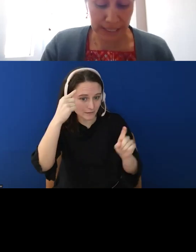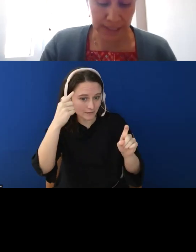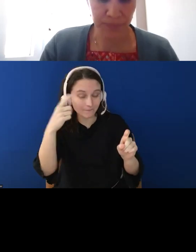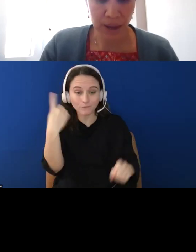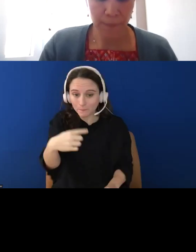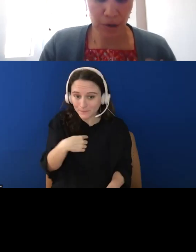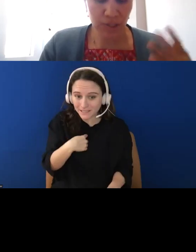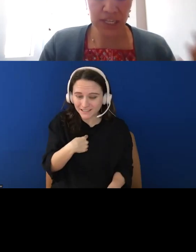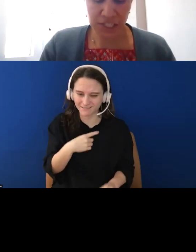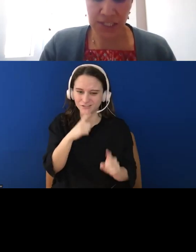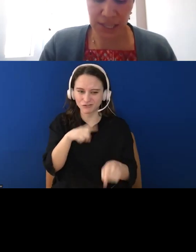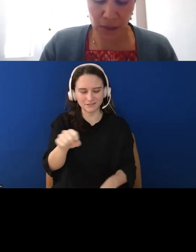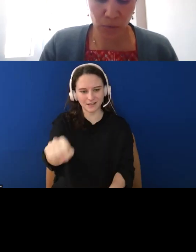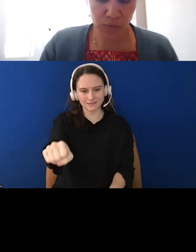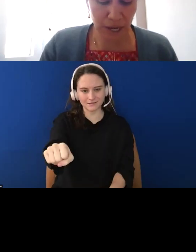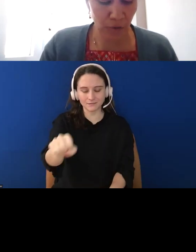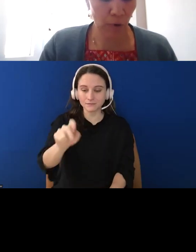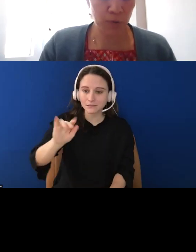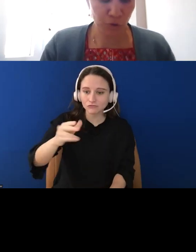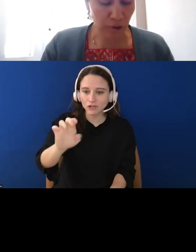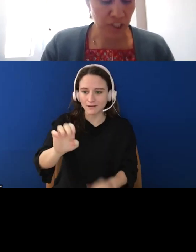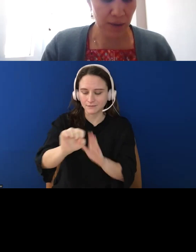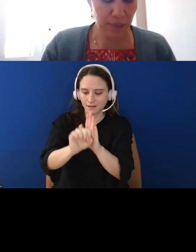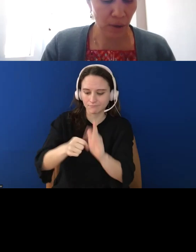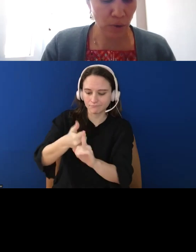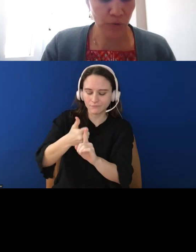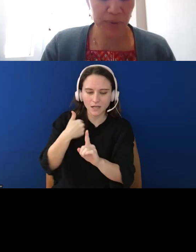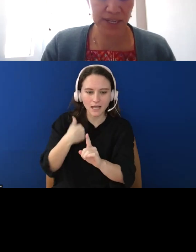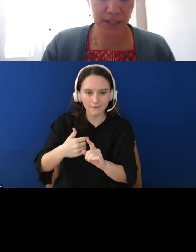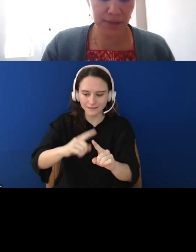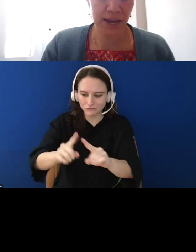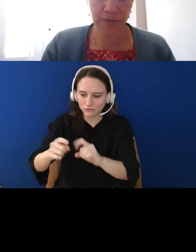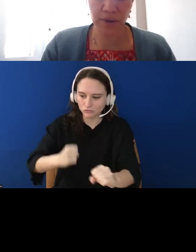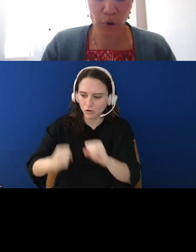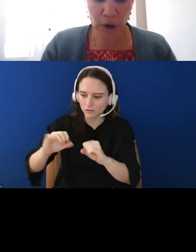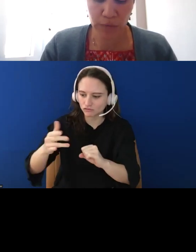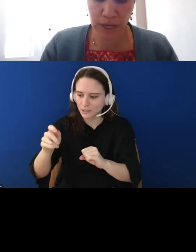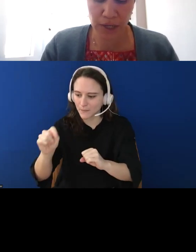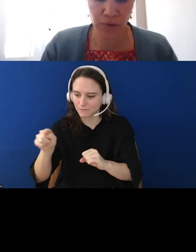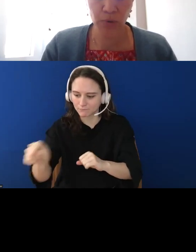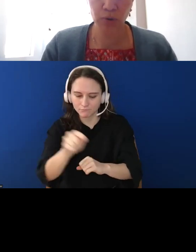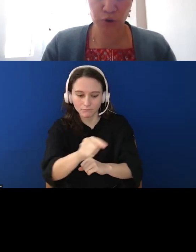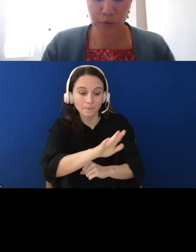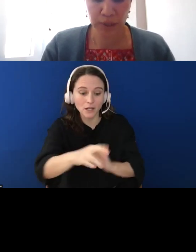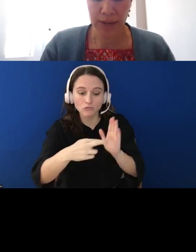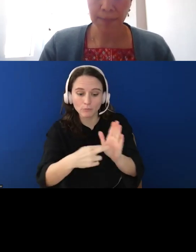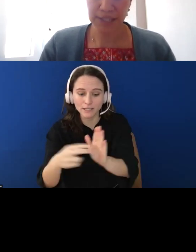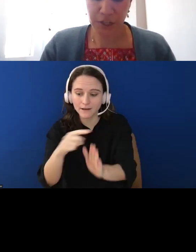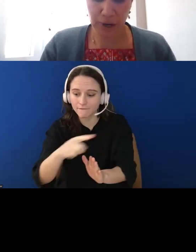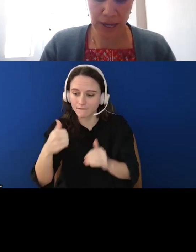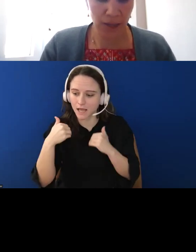is yes, because the K'iche' state was made up of strong chinamit whose representatives had the moral obligation to